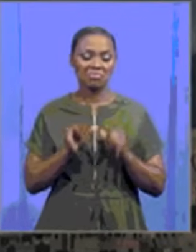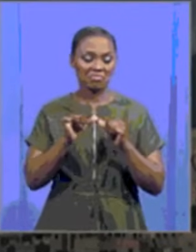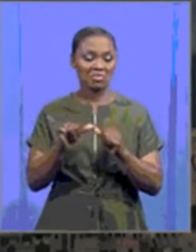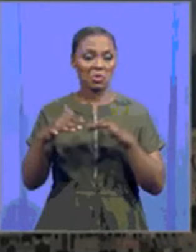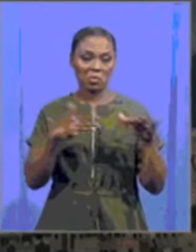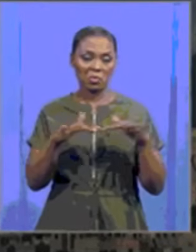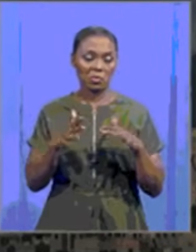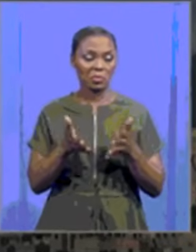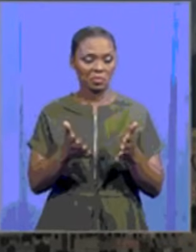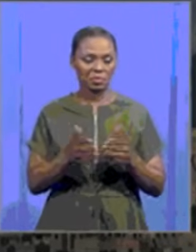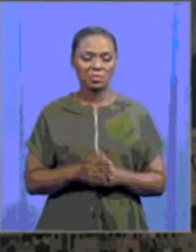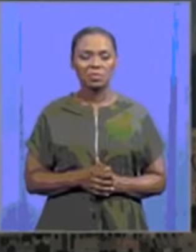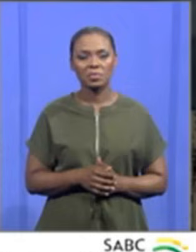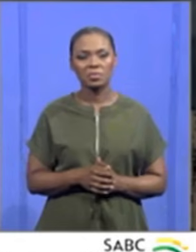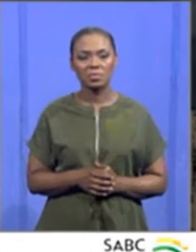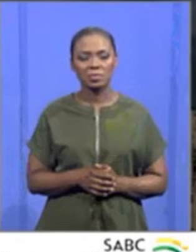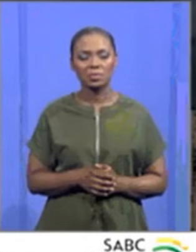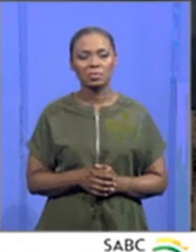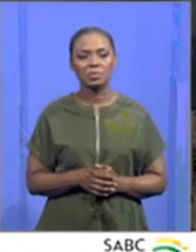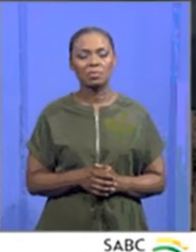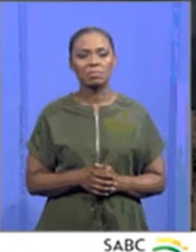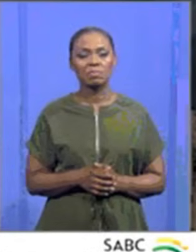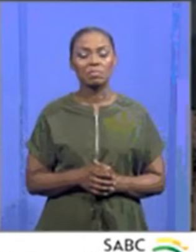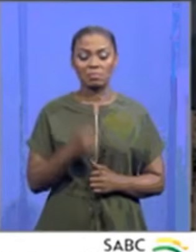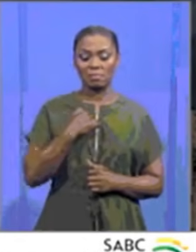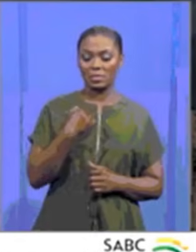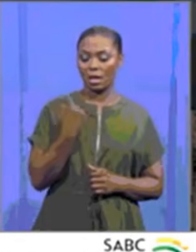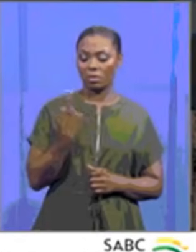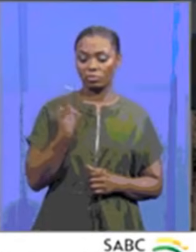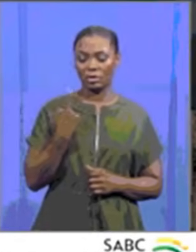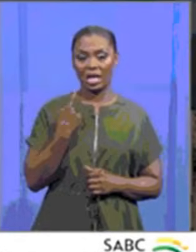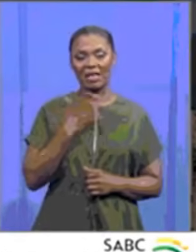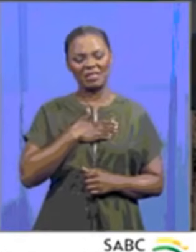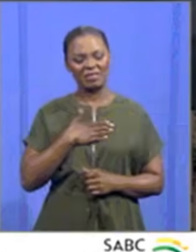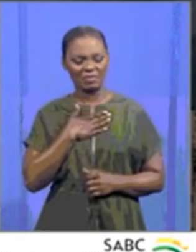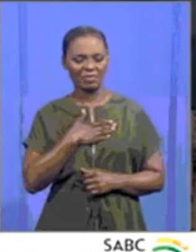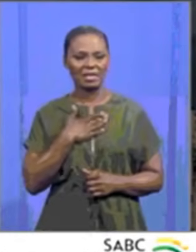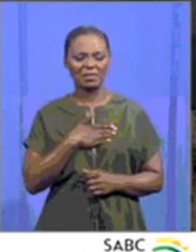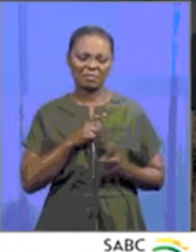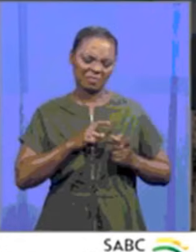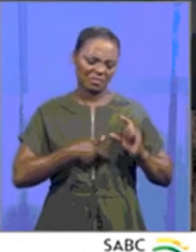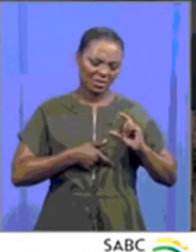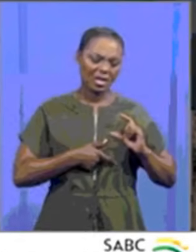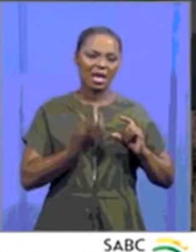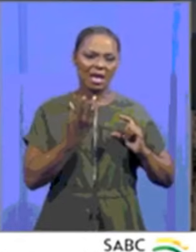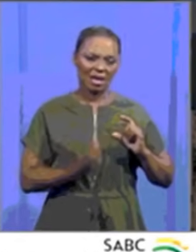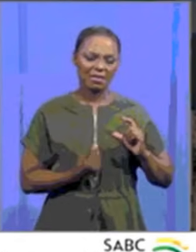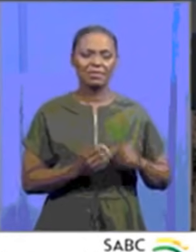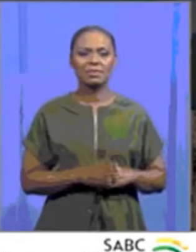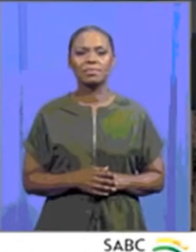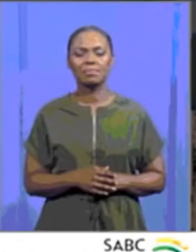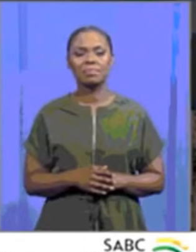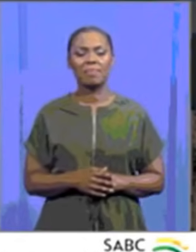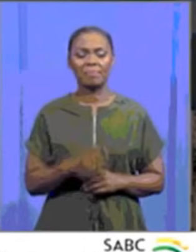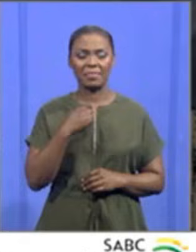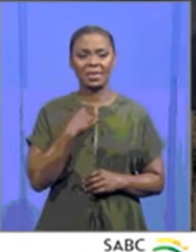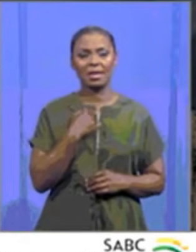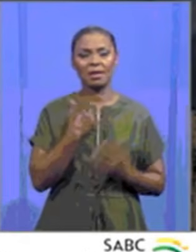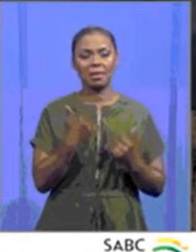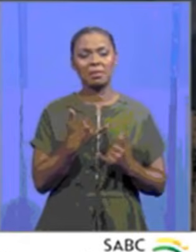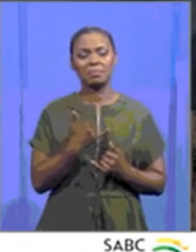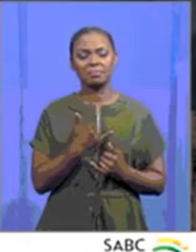pele. Nna ka nosi maikutlo a ka a utlwile botlhoko go utlwala mme ke ne ke re a